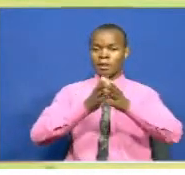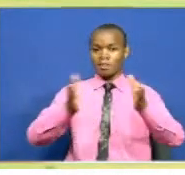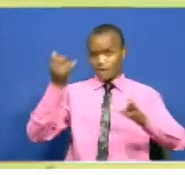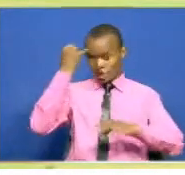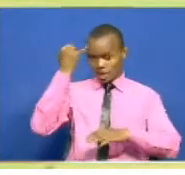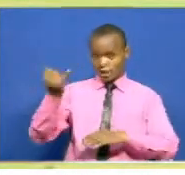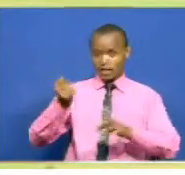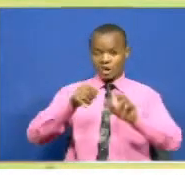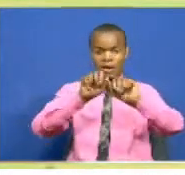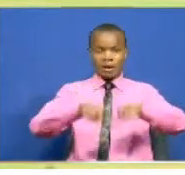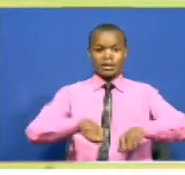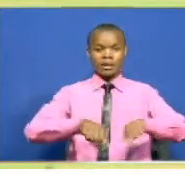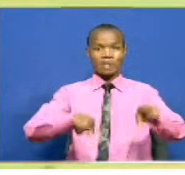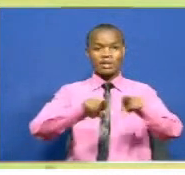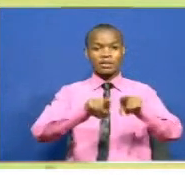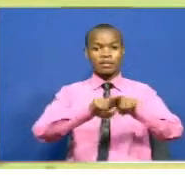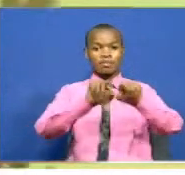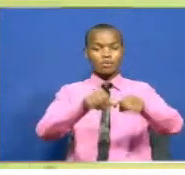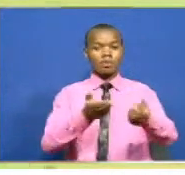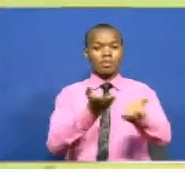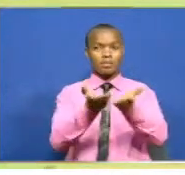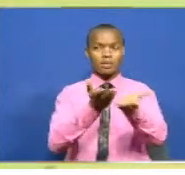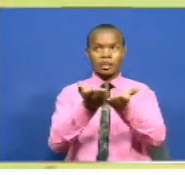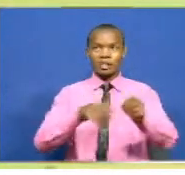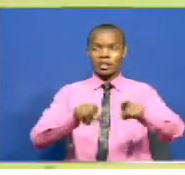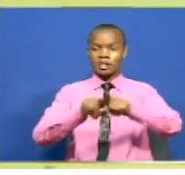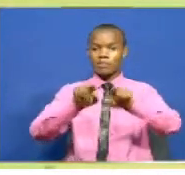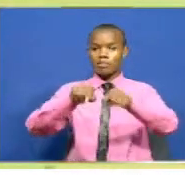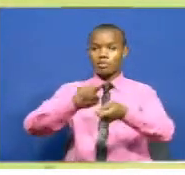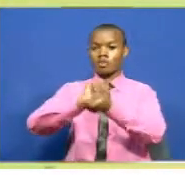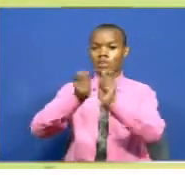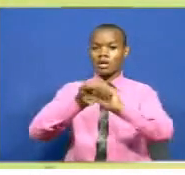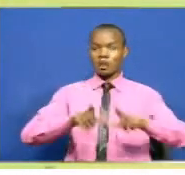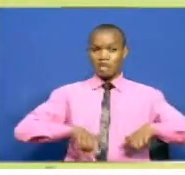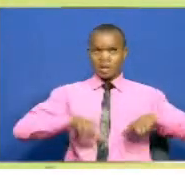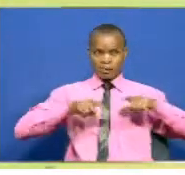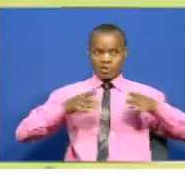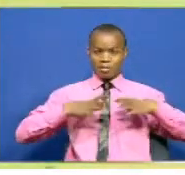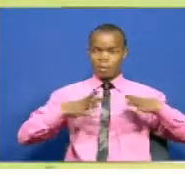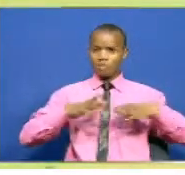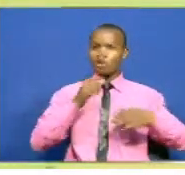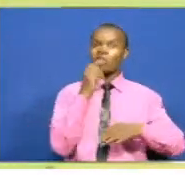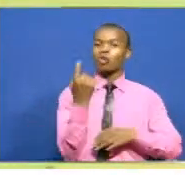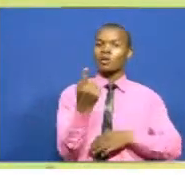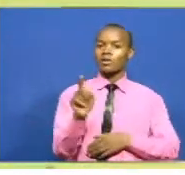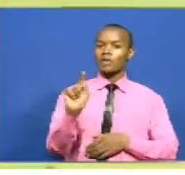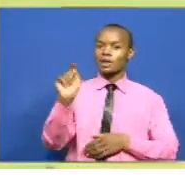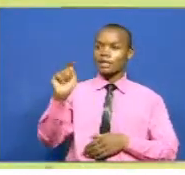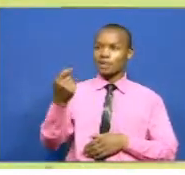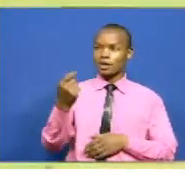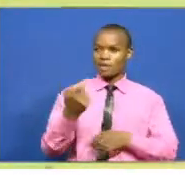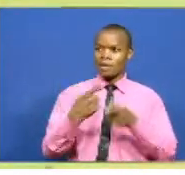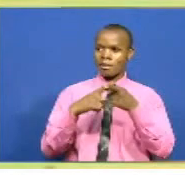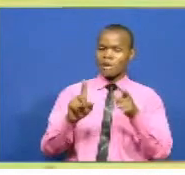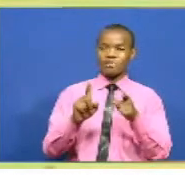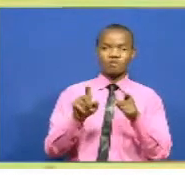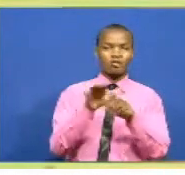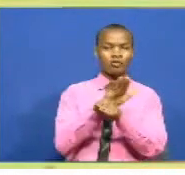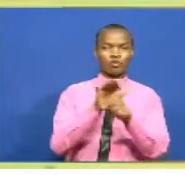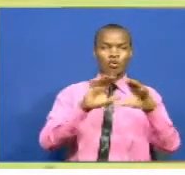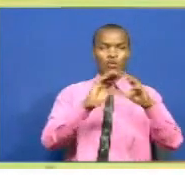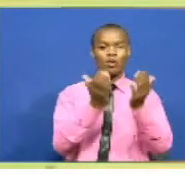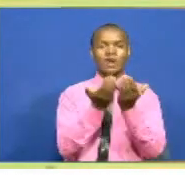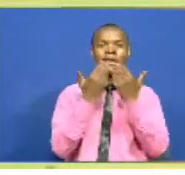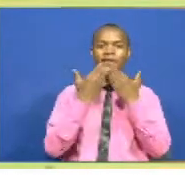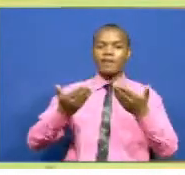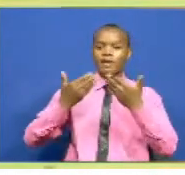ideas that we can then commercialize and transform the lives of people, not only here in Kenya and Iran, but in the rest of the world. So thank you